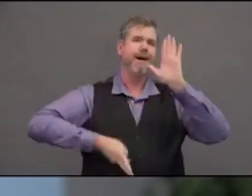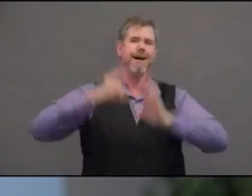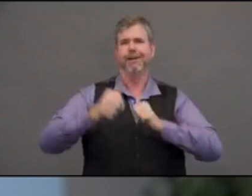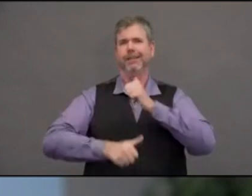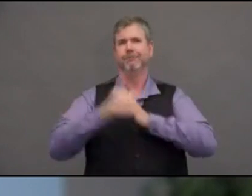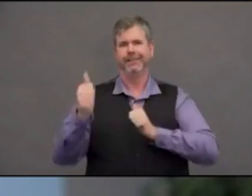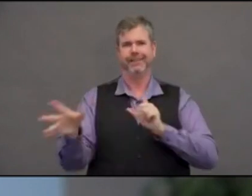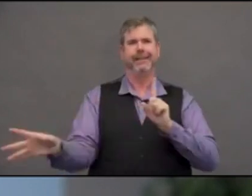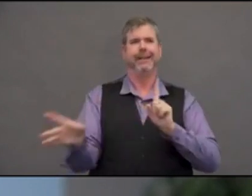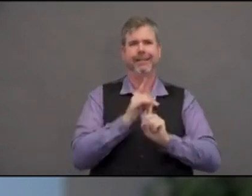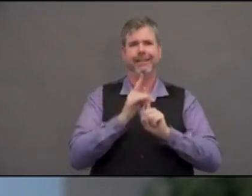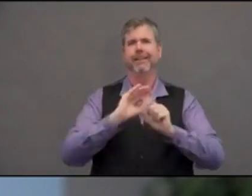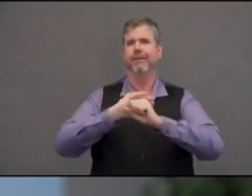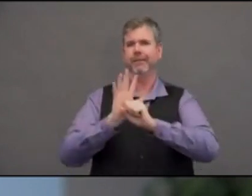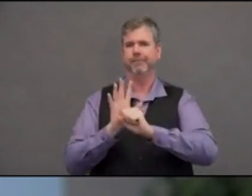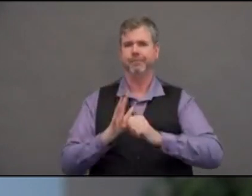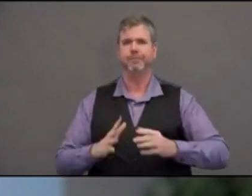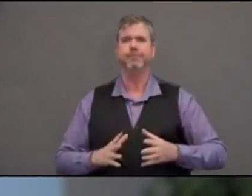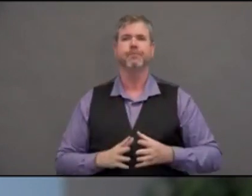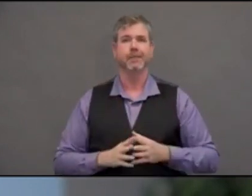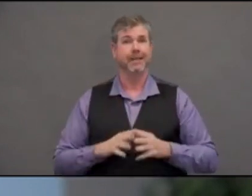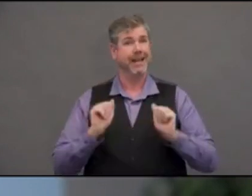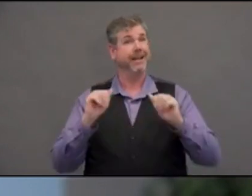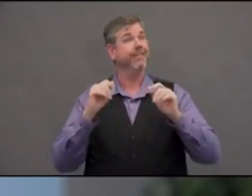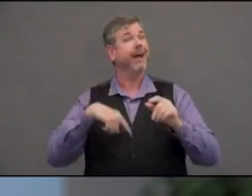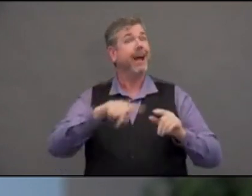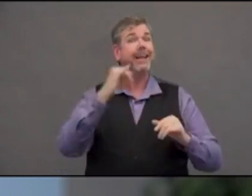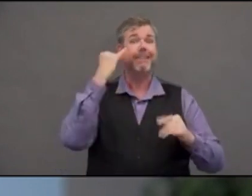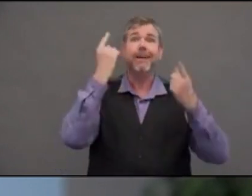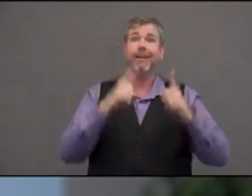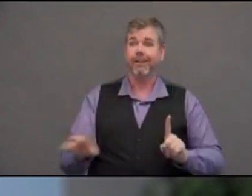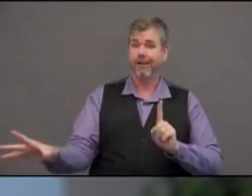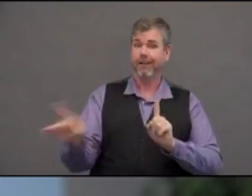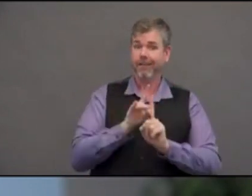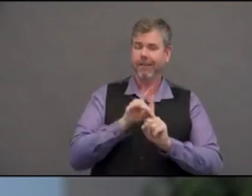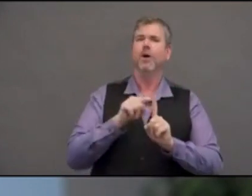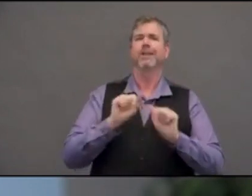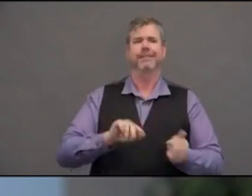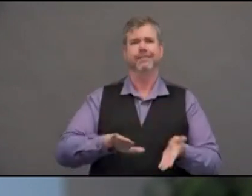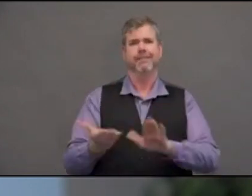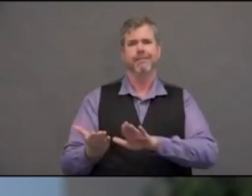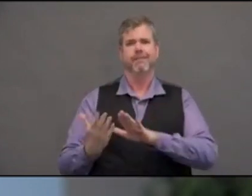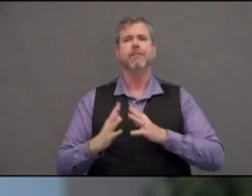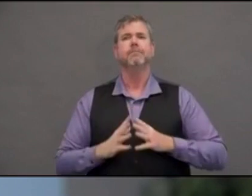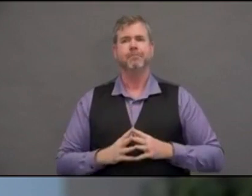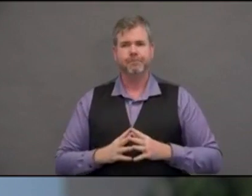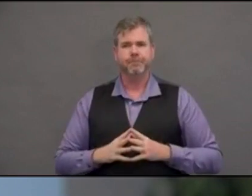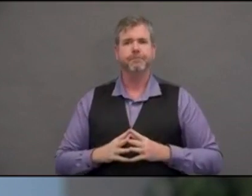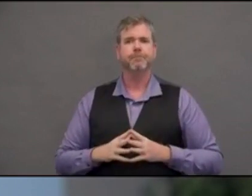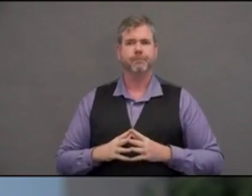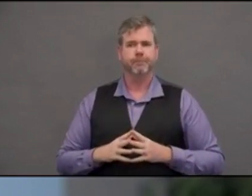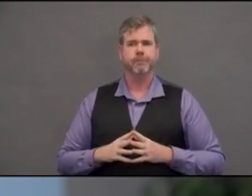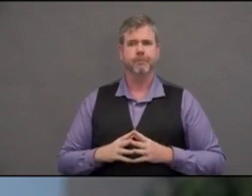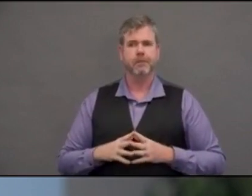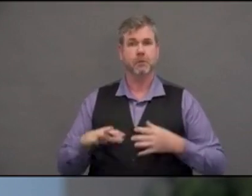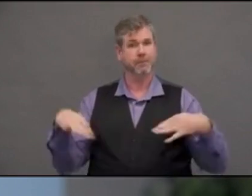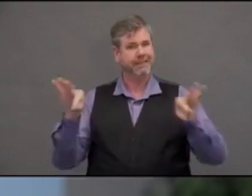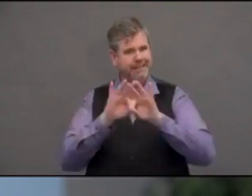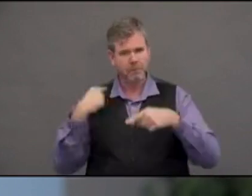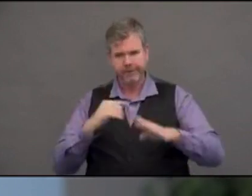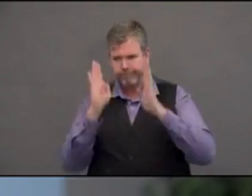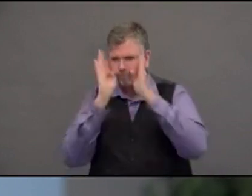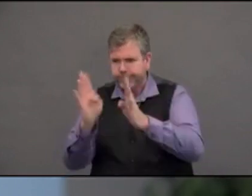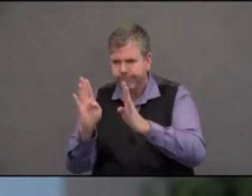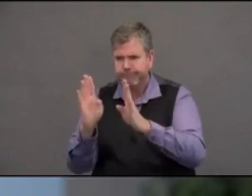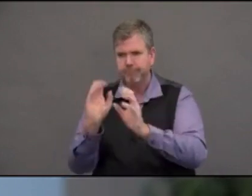And we want to keep everybody healthy and have all